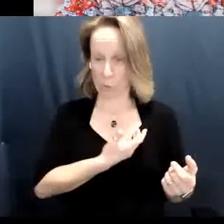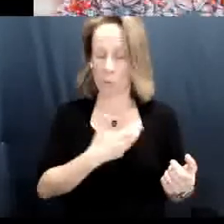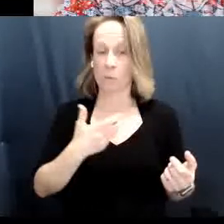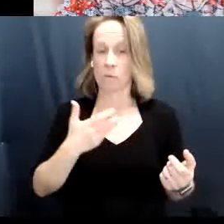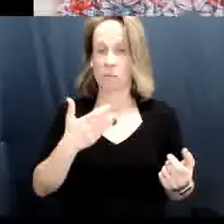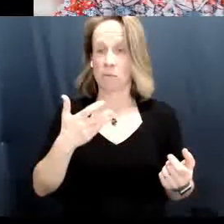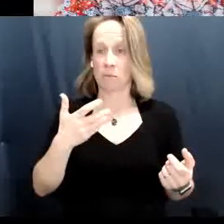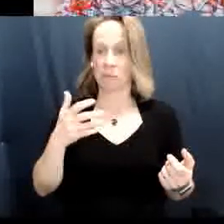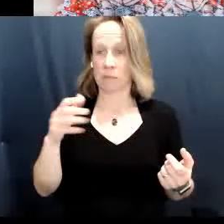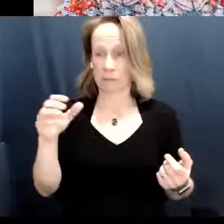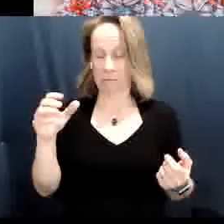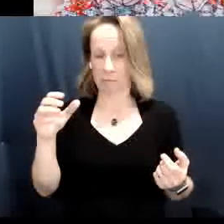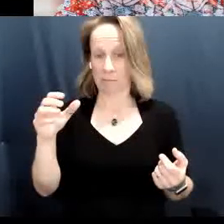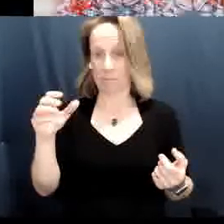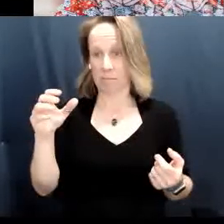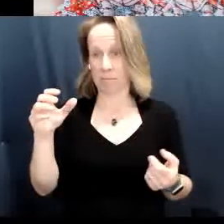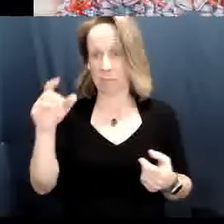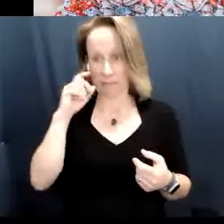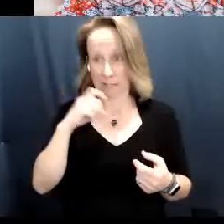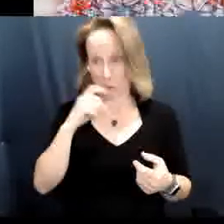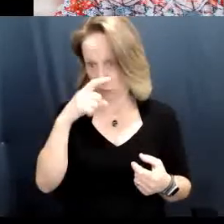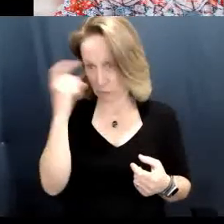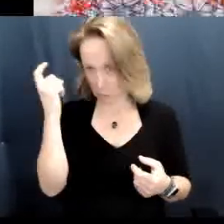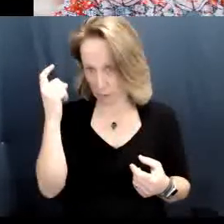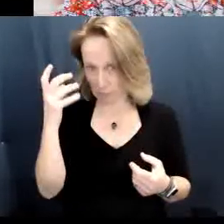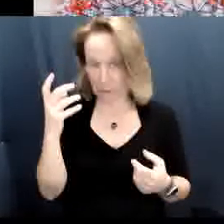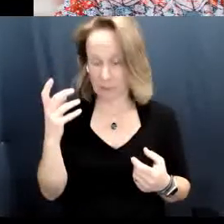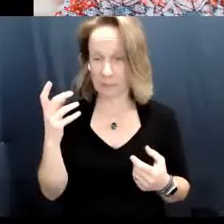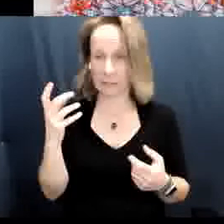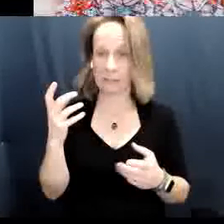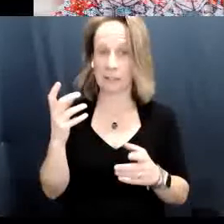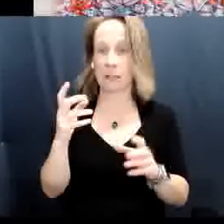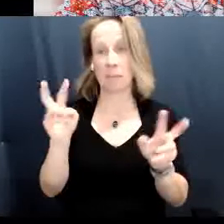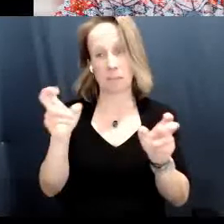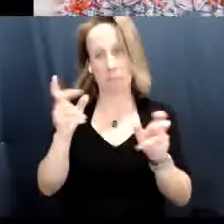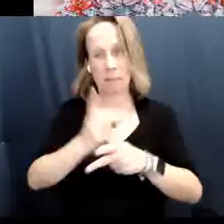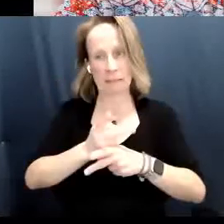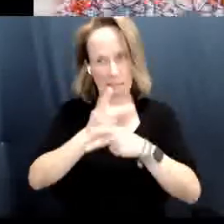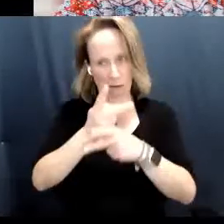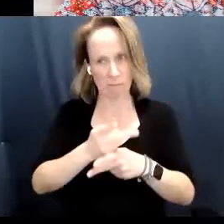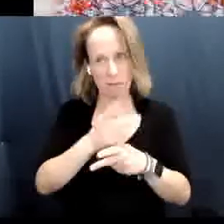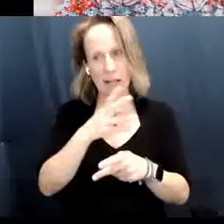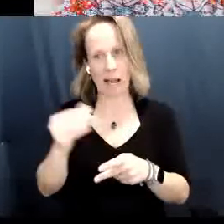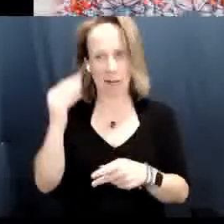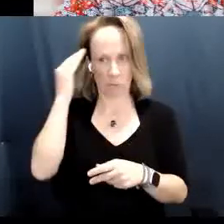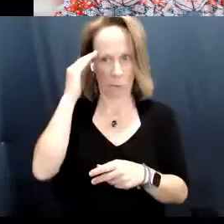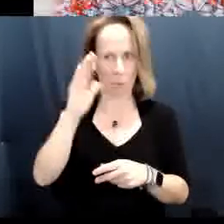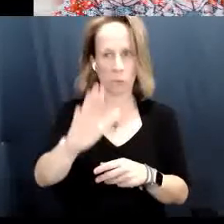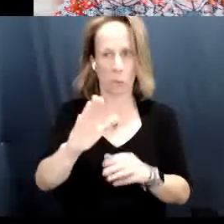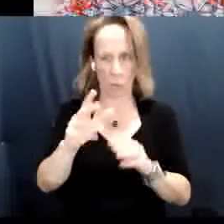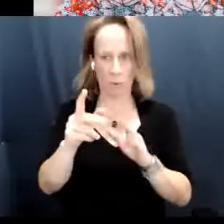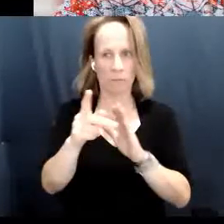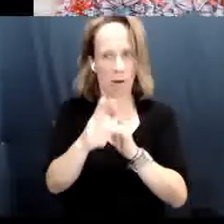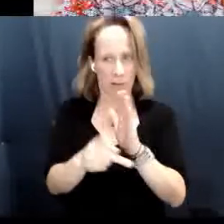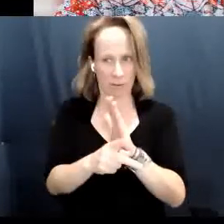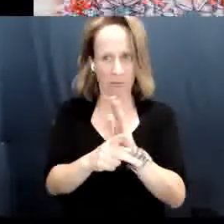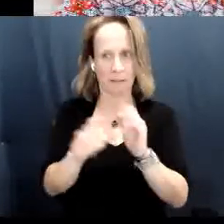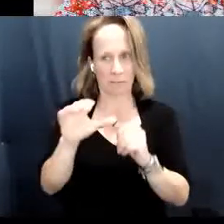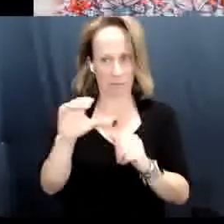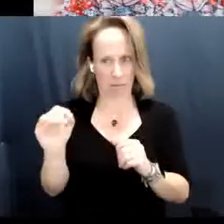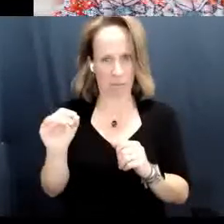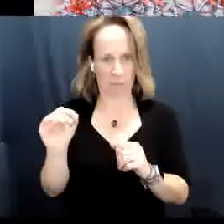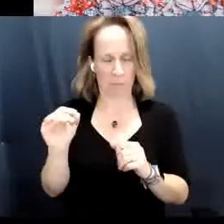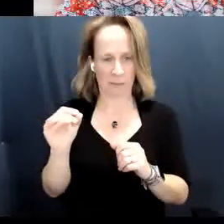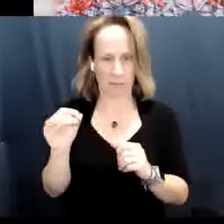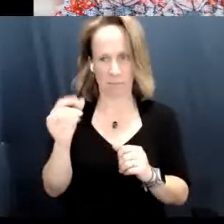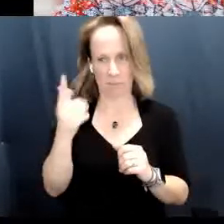is to use discretion unless agency policy dictates otherwise. Disclosing our own